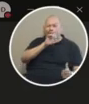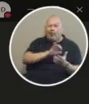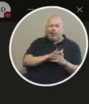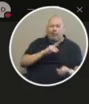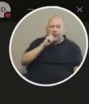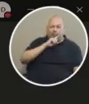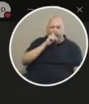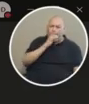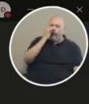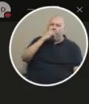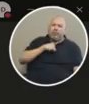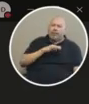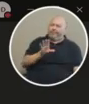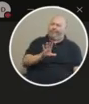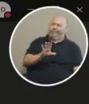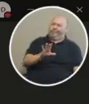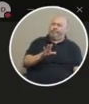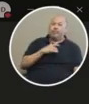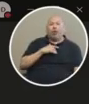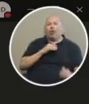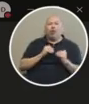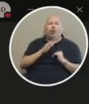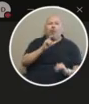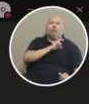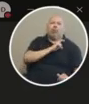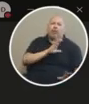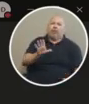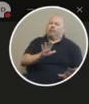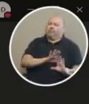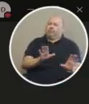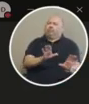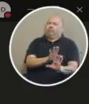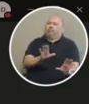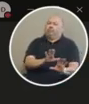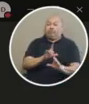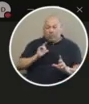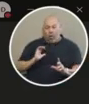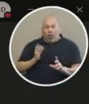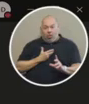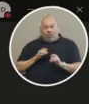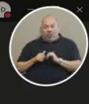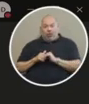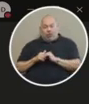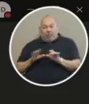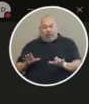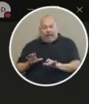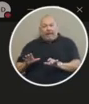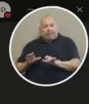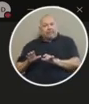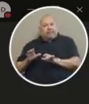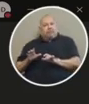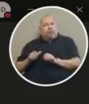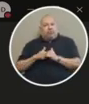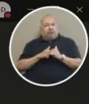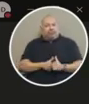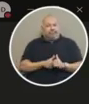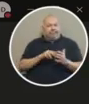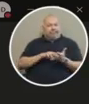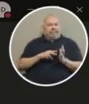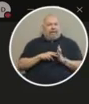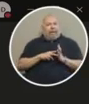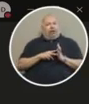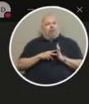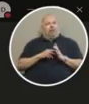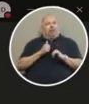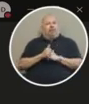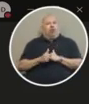being over-violated. All of our actions here are going to define how far this thing